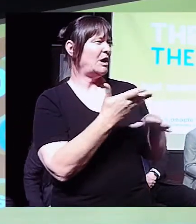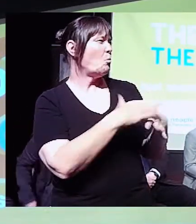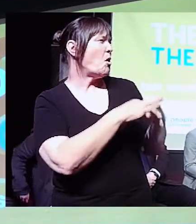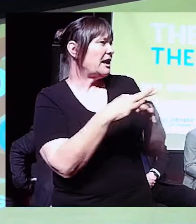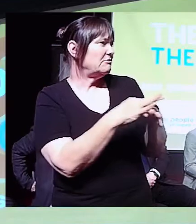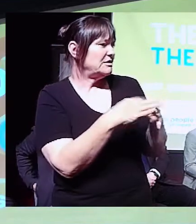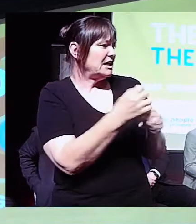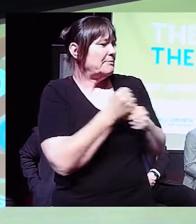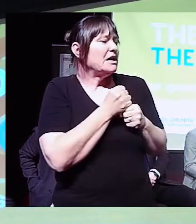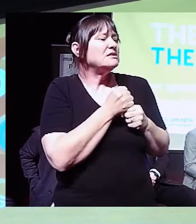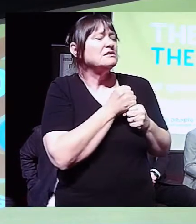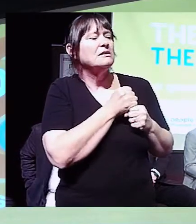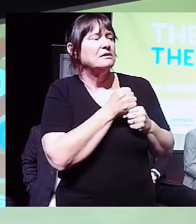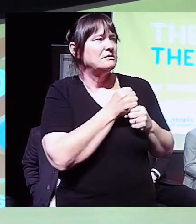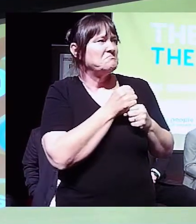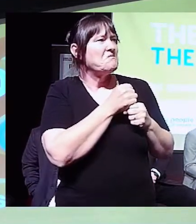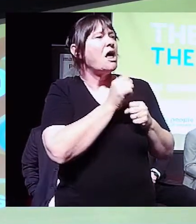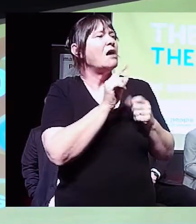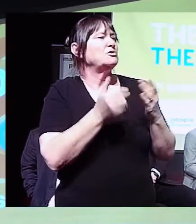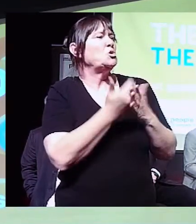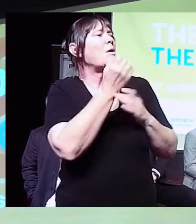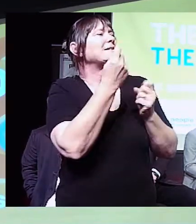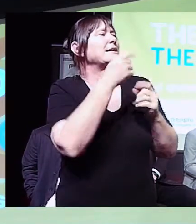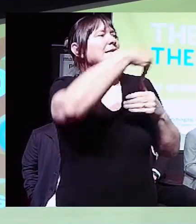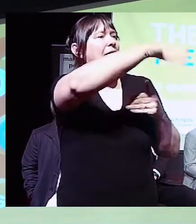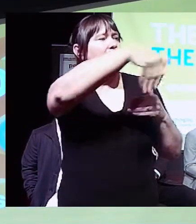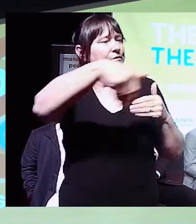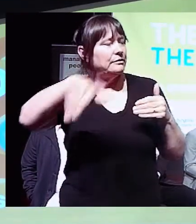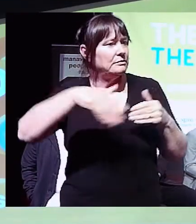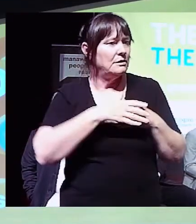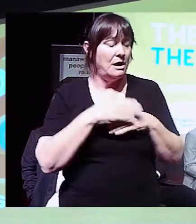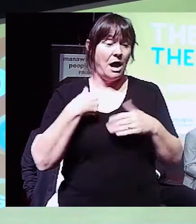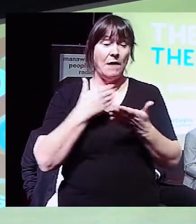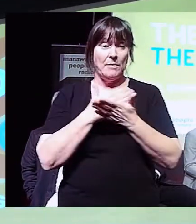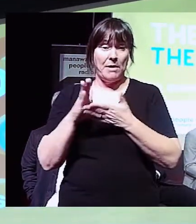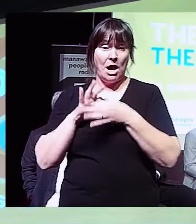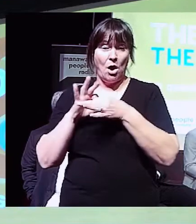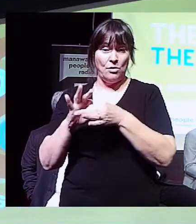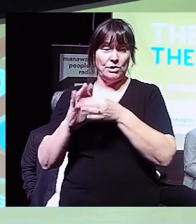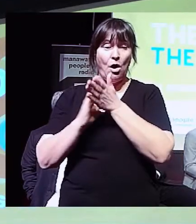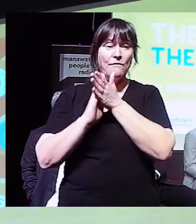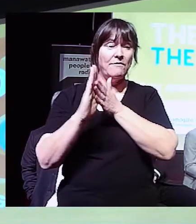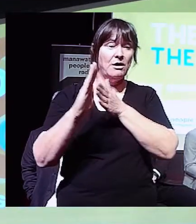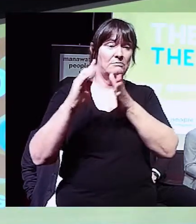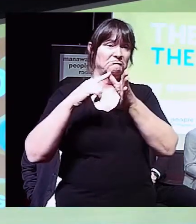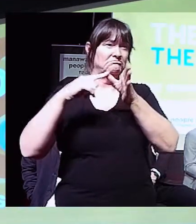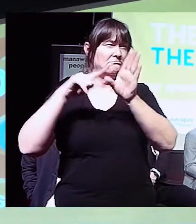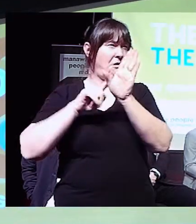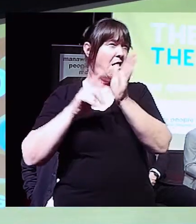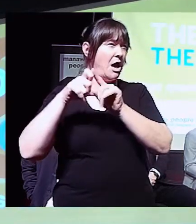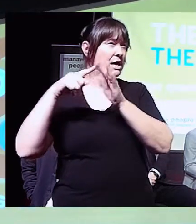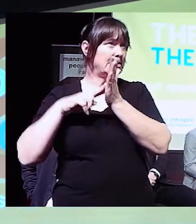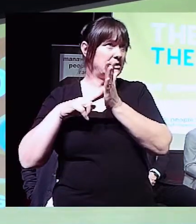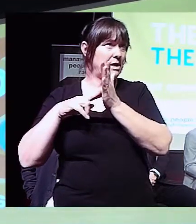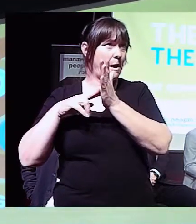the smaller innovative players out. I am a part owner of Hyden Manor Estate. I was an owner of